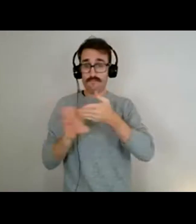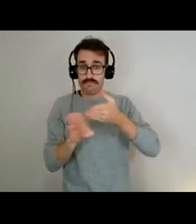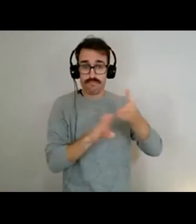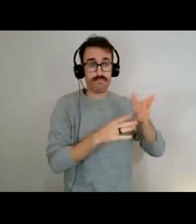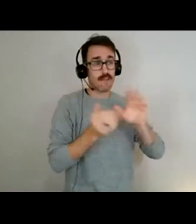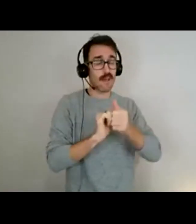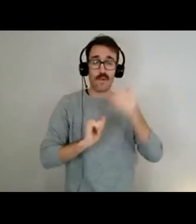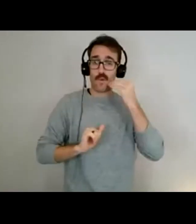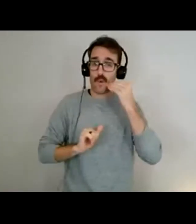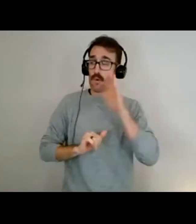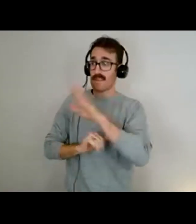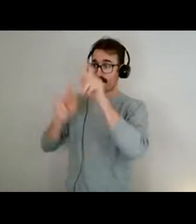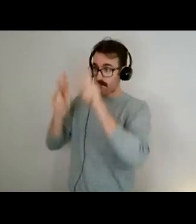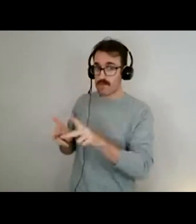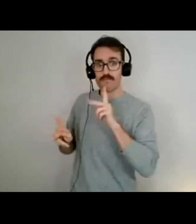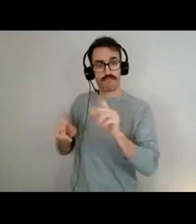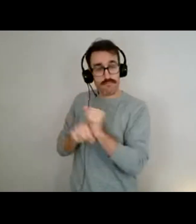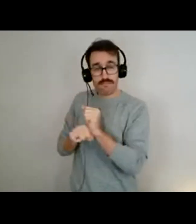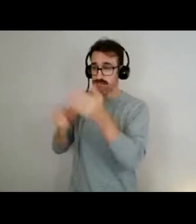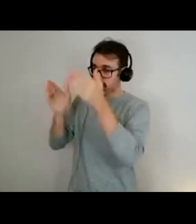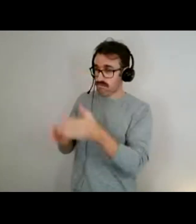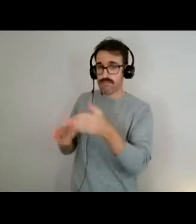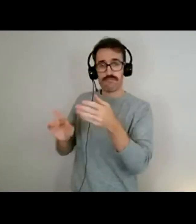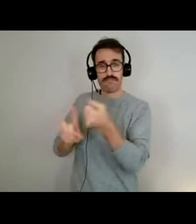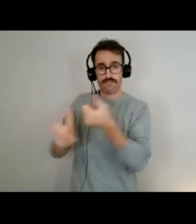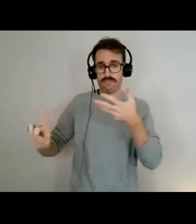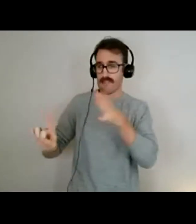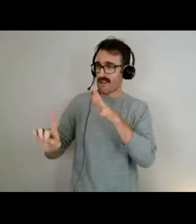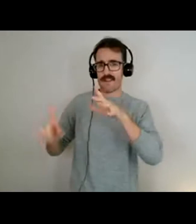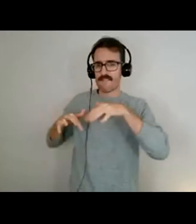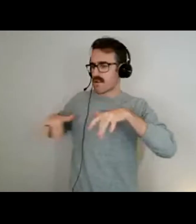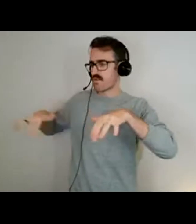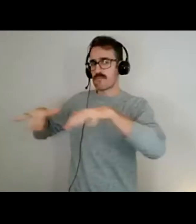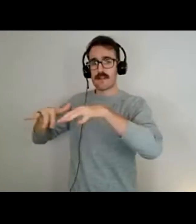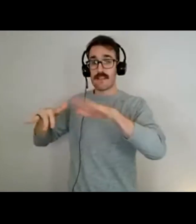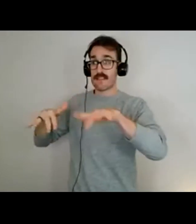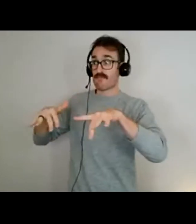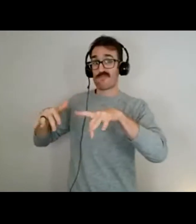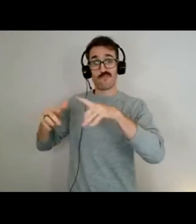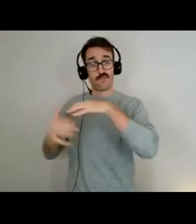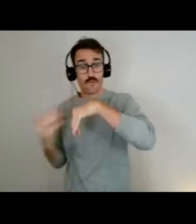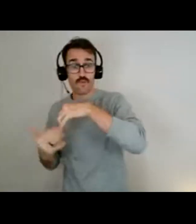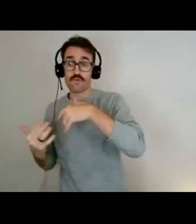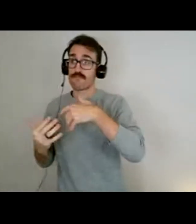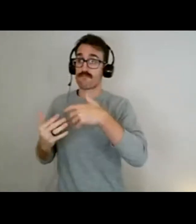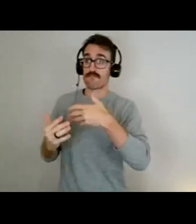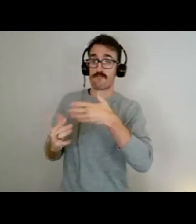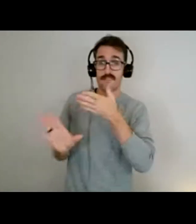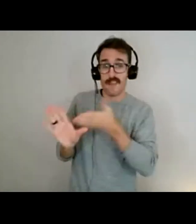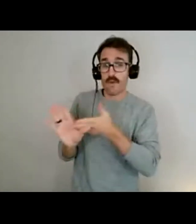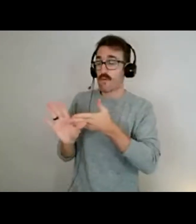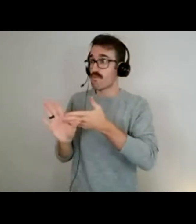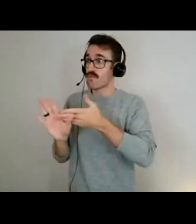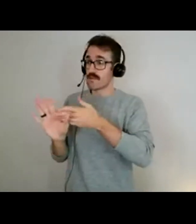person and relating to that person's specific environment and psychosocial circumstance is clearly an